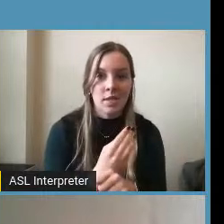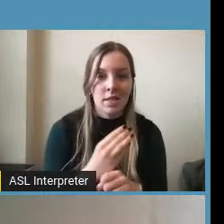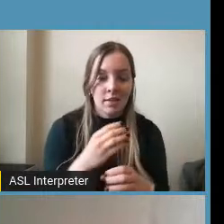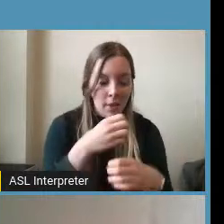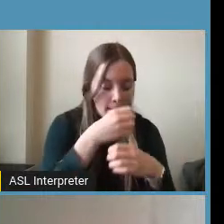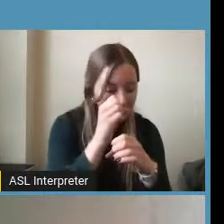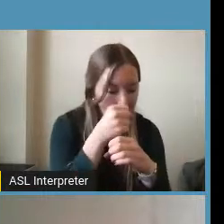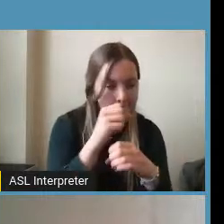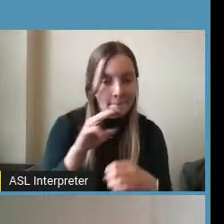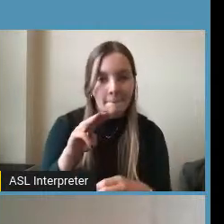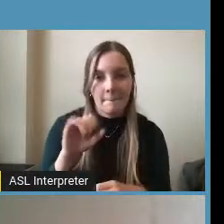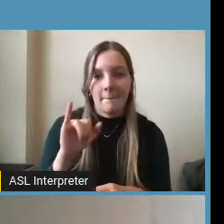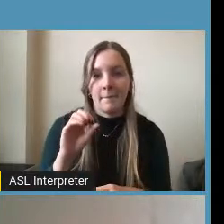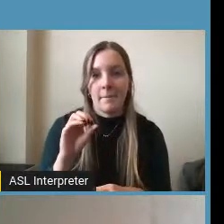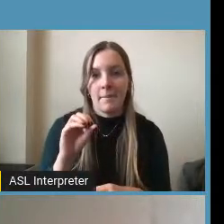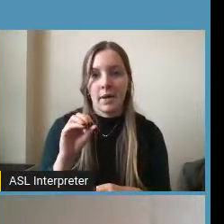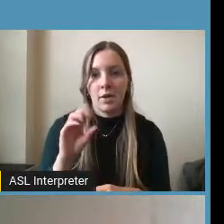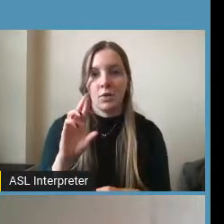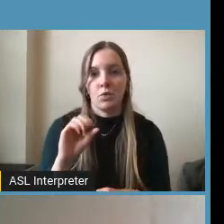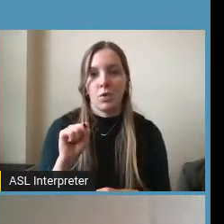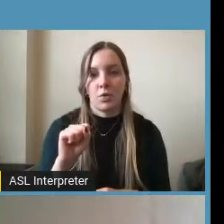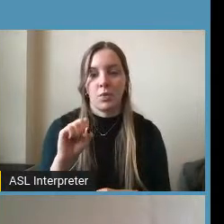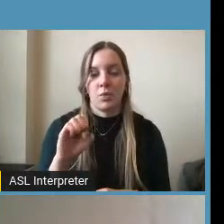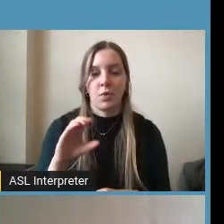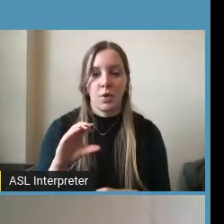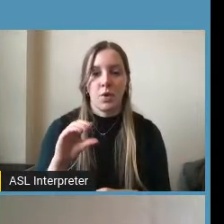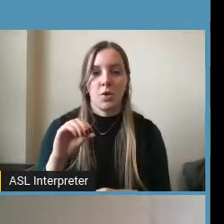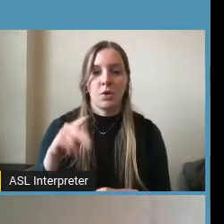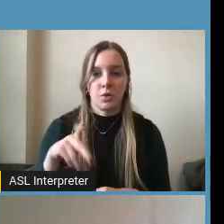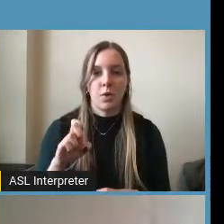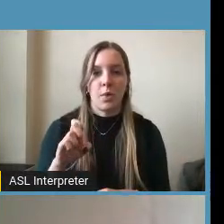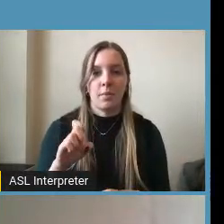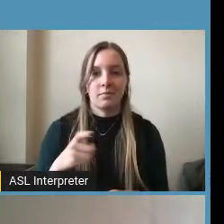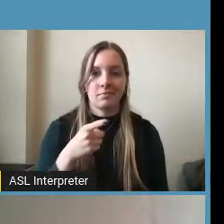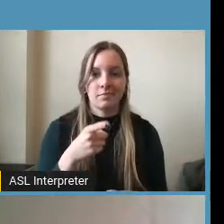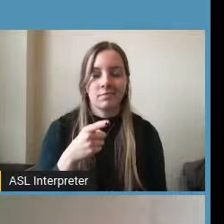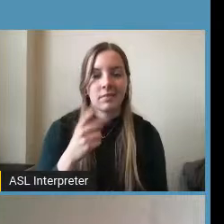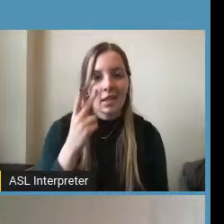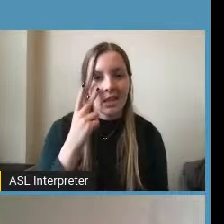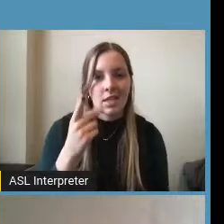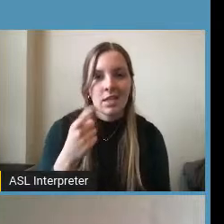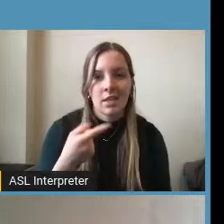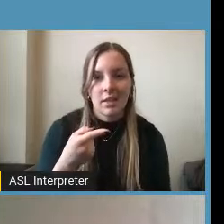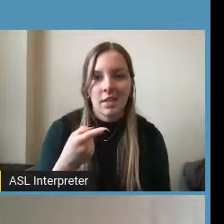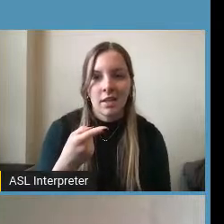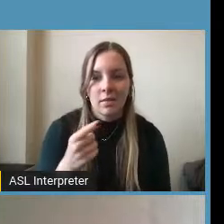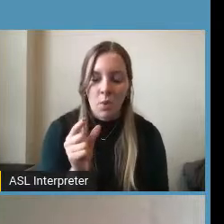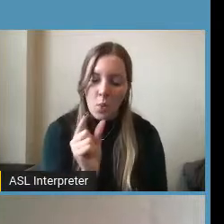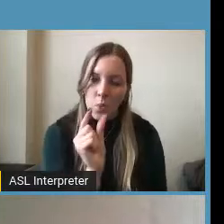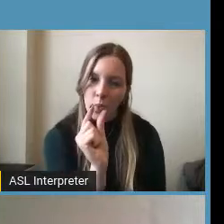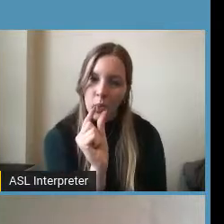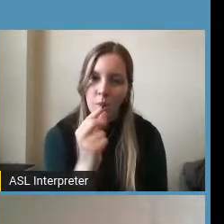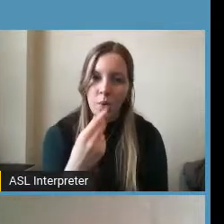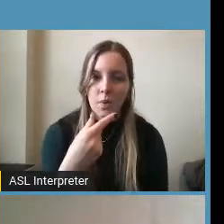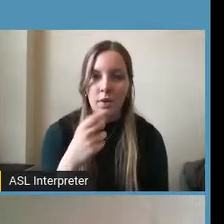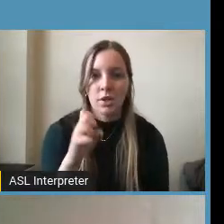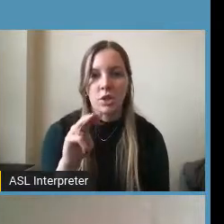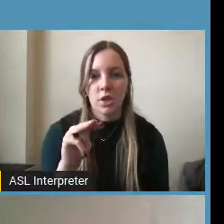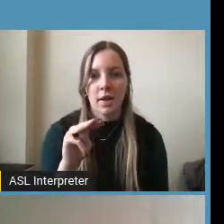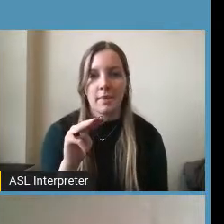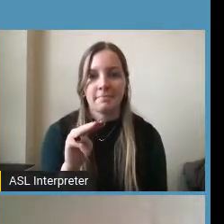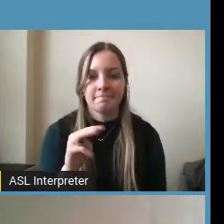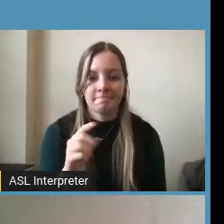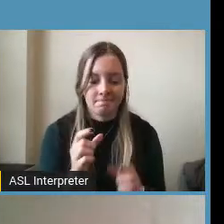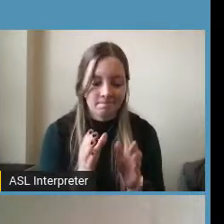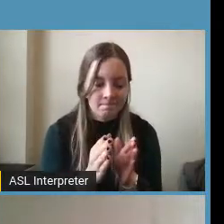Johns Hopkins Archaeological Museum, and we imaged this very, very small intaglio gem. It's a little over a